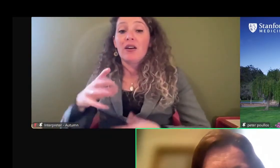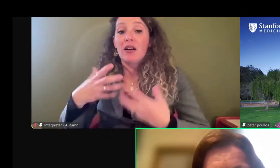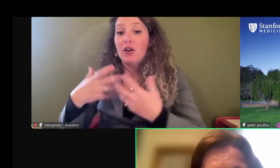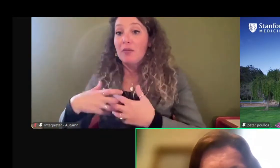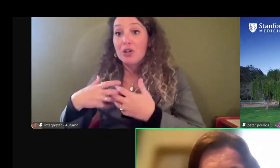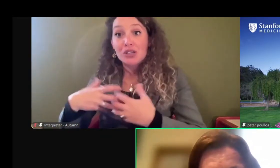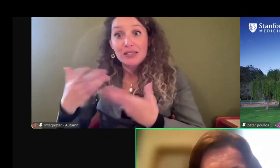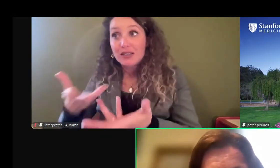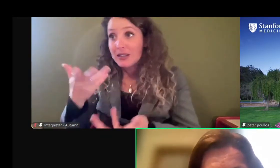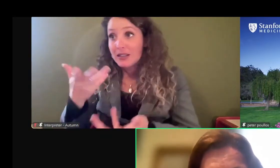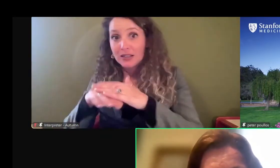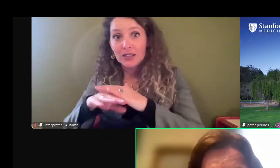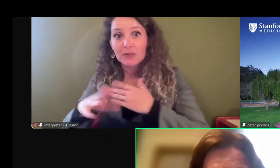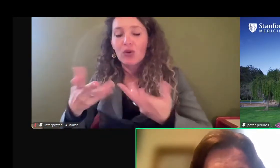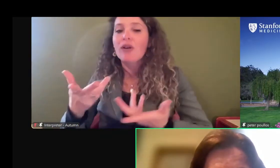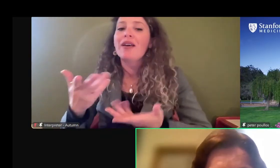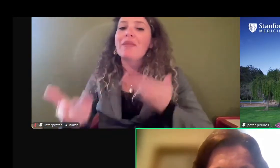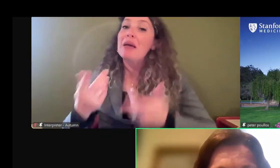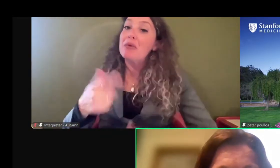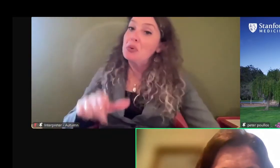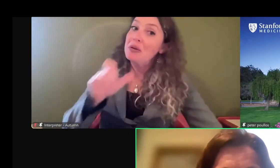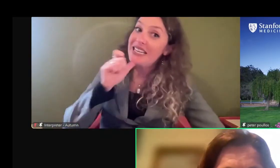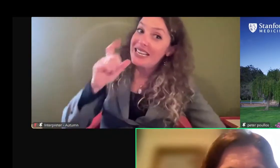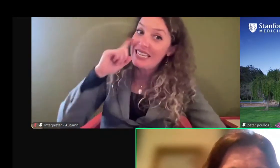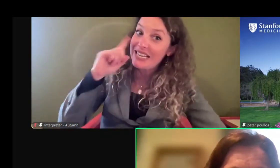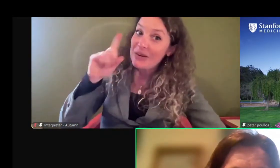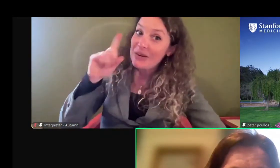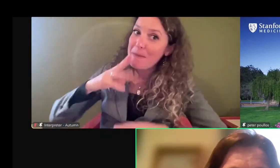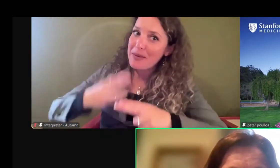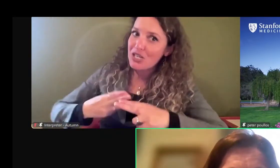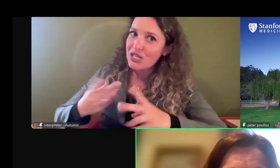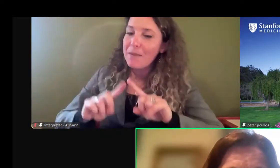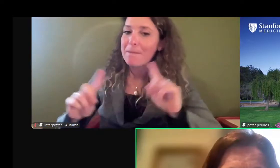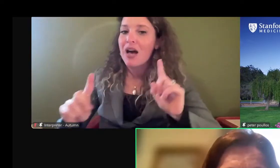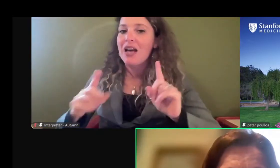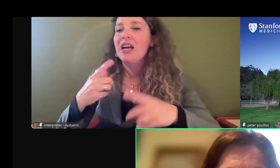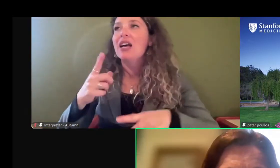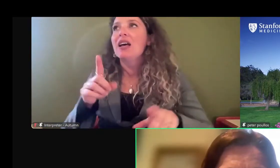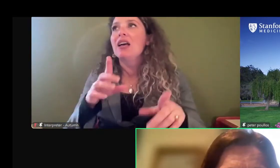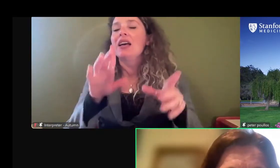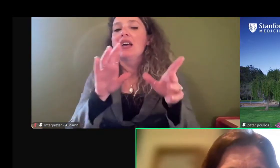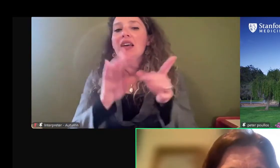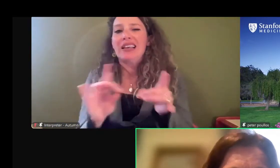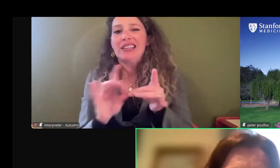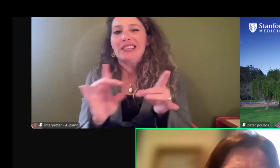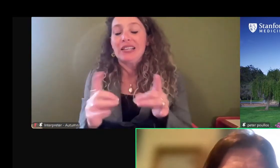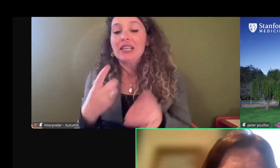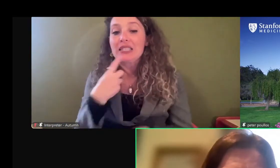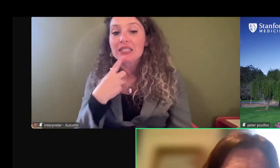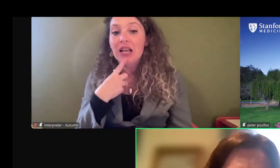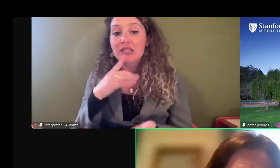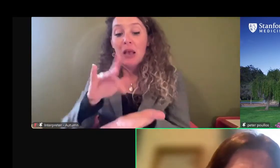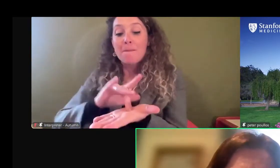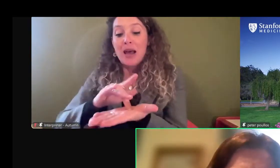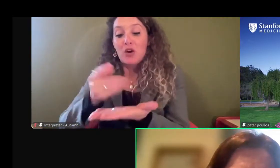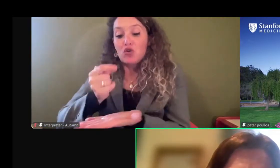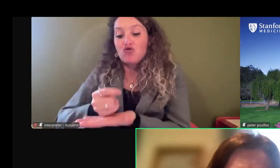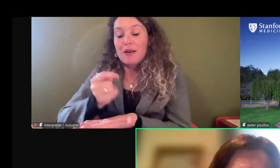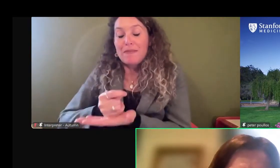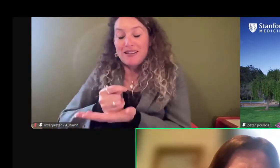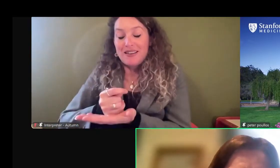says, now this one you might not have thought it had to say, but it says that medical treatment needs to